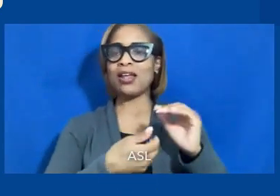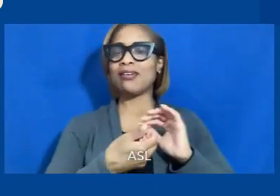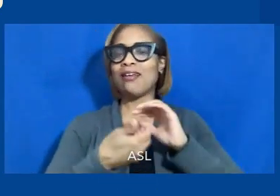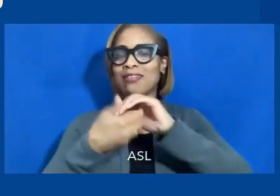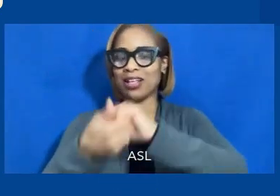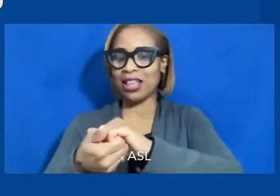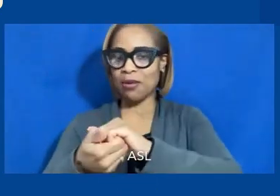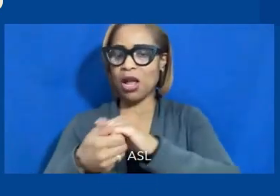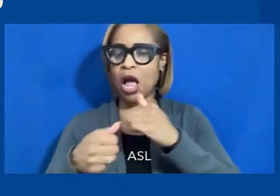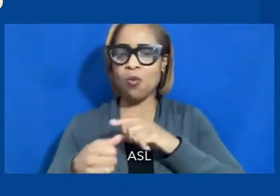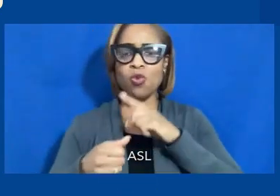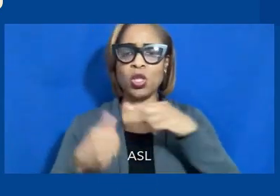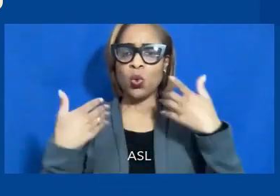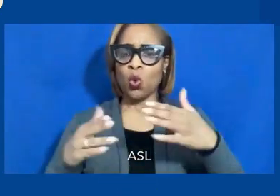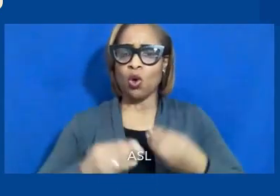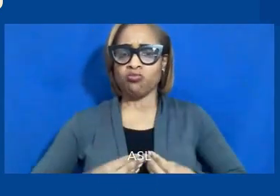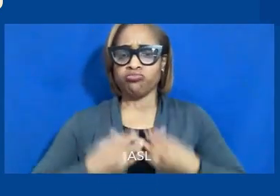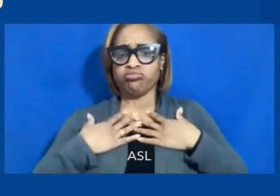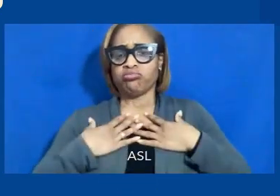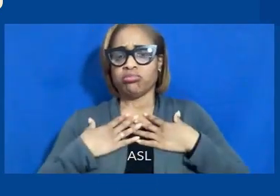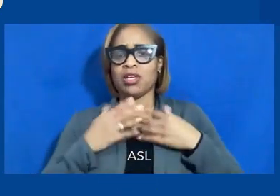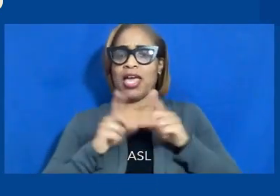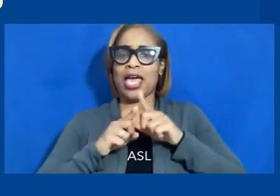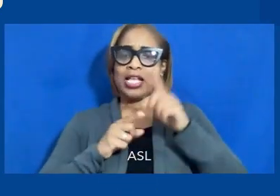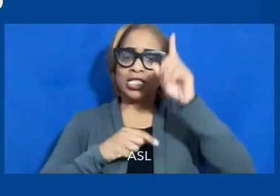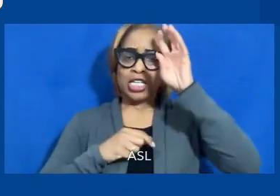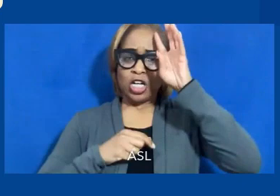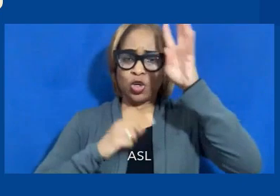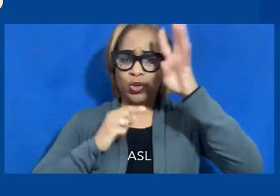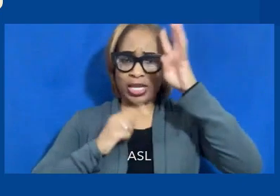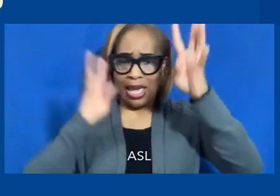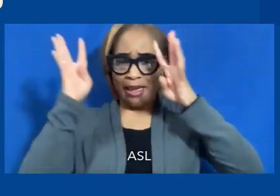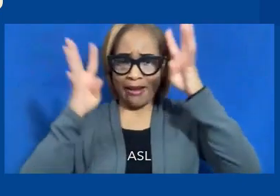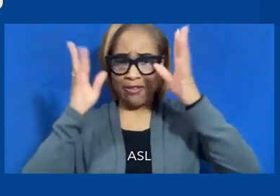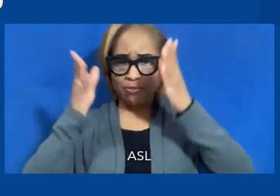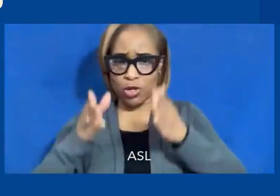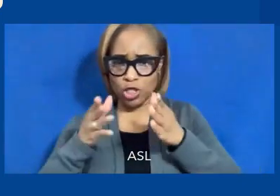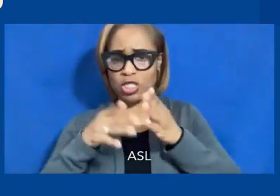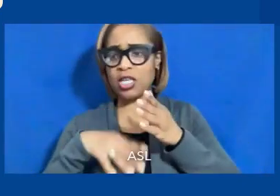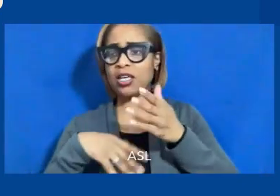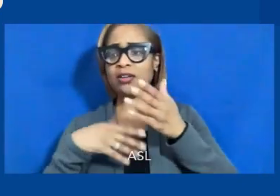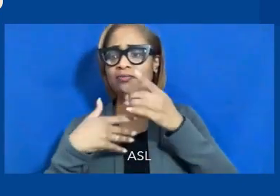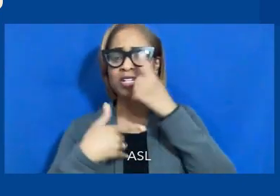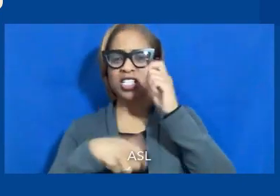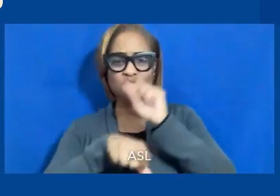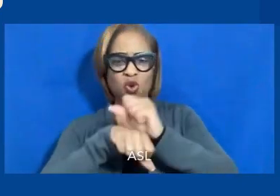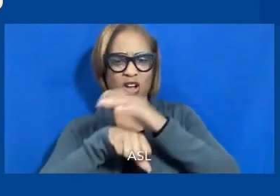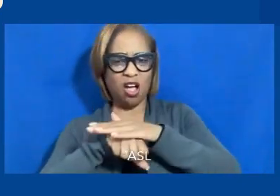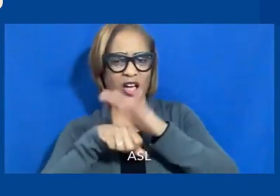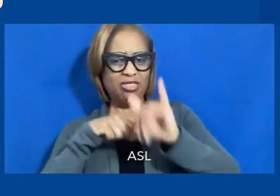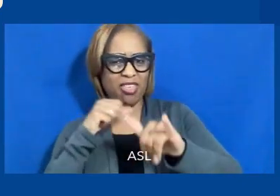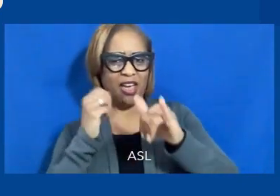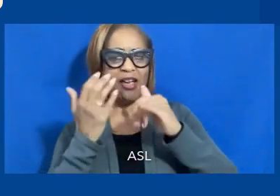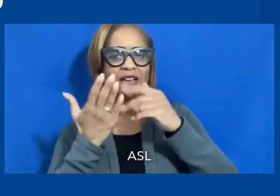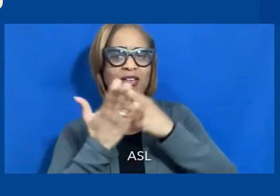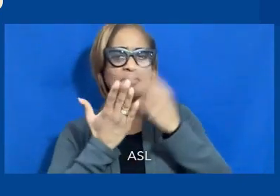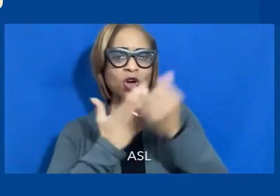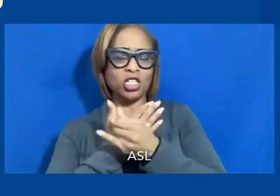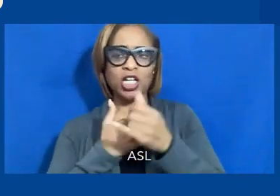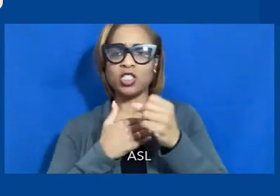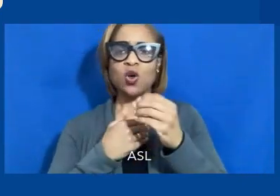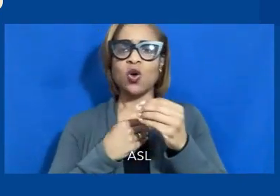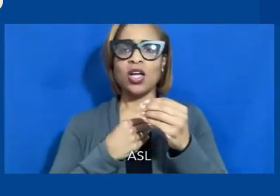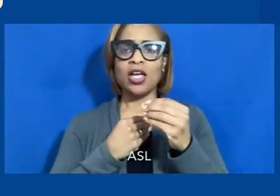so inspired as a creative person from working on this and just hearing the stories. It was sort of like getting to see, it's a